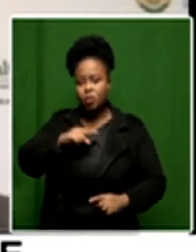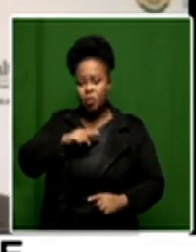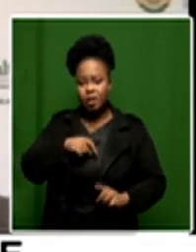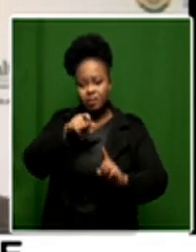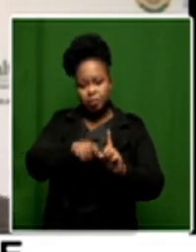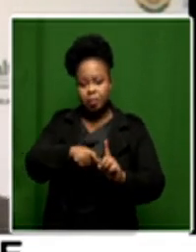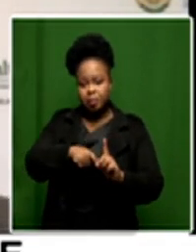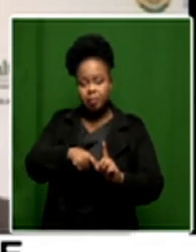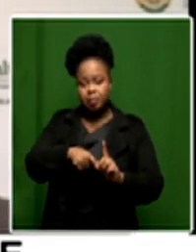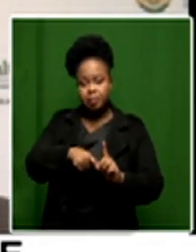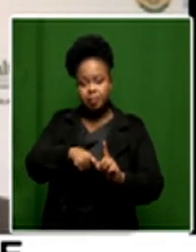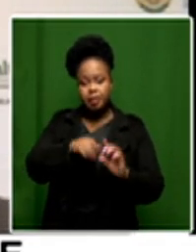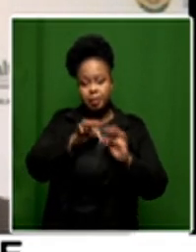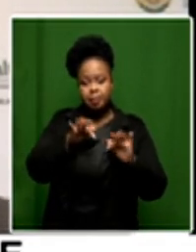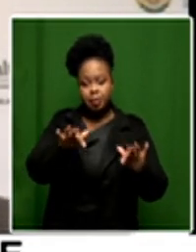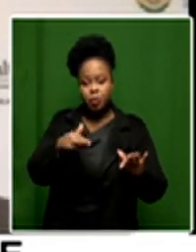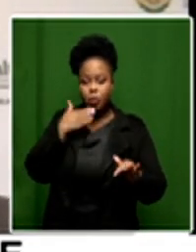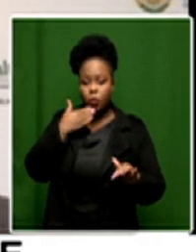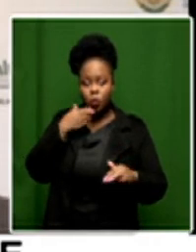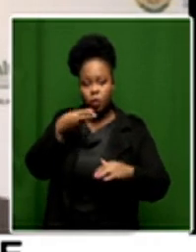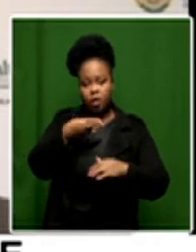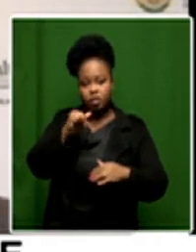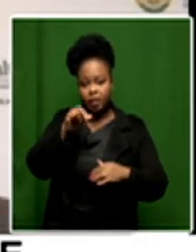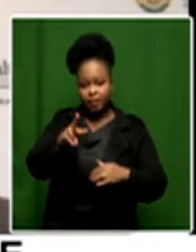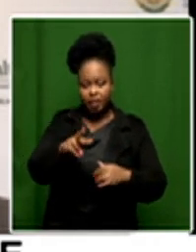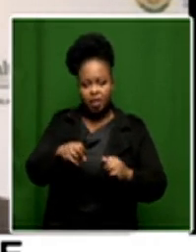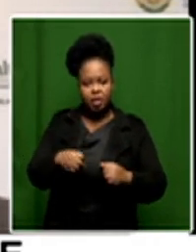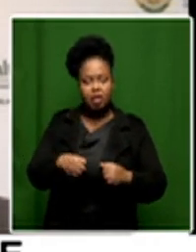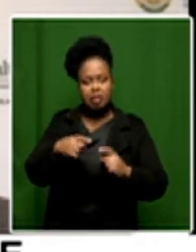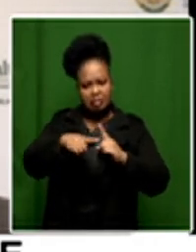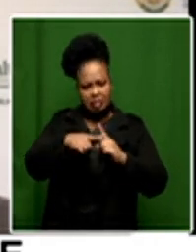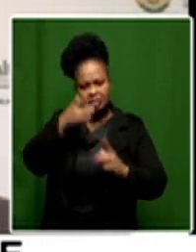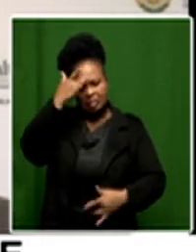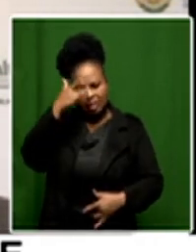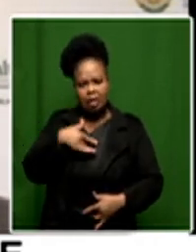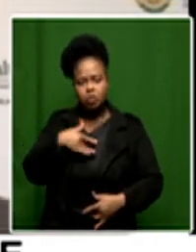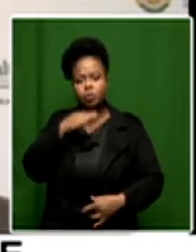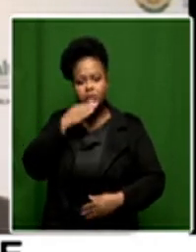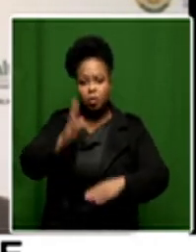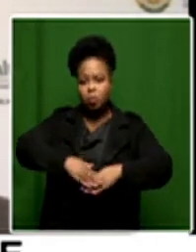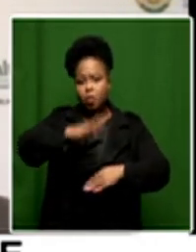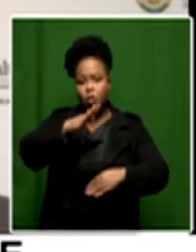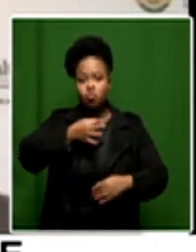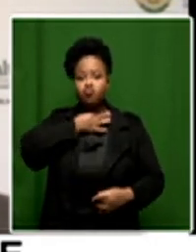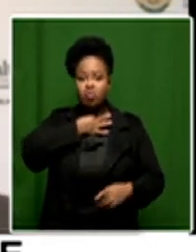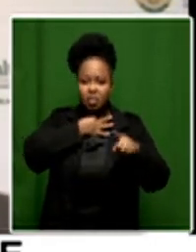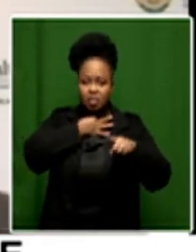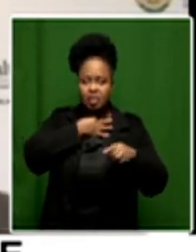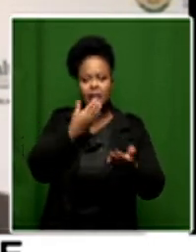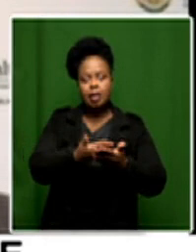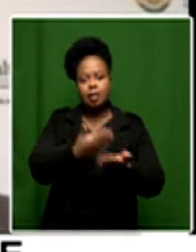the population with HIV infection is so high, therefore the risk might be higher than other countries. So